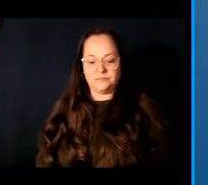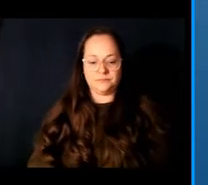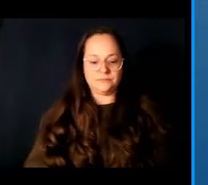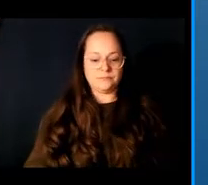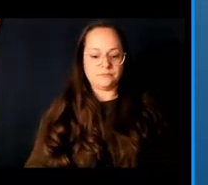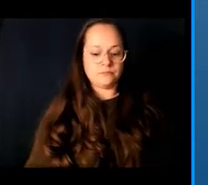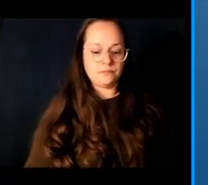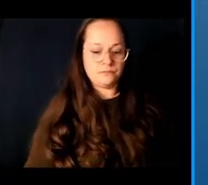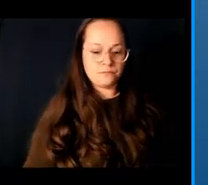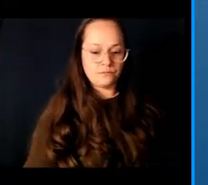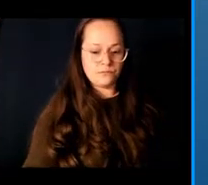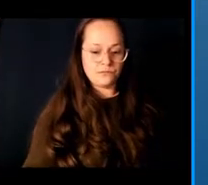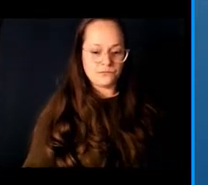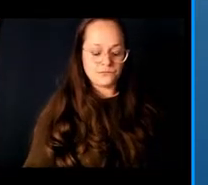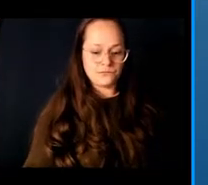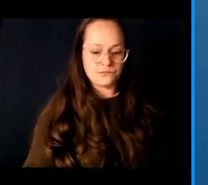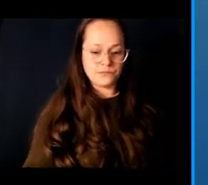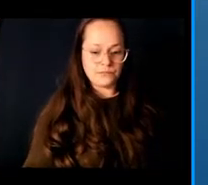yeah I